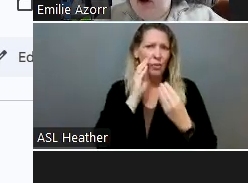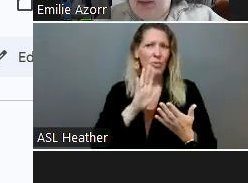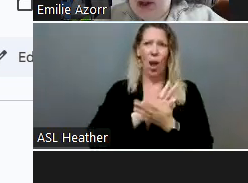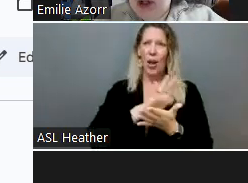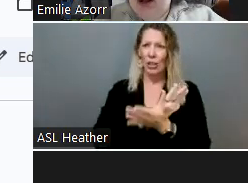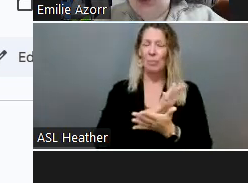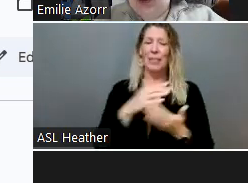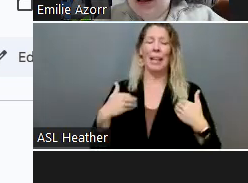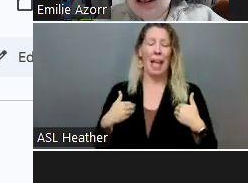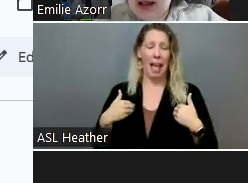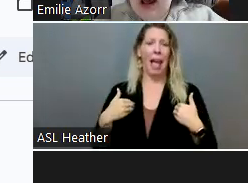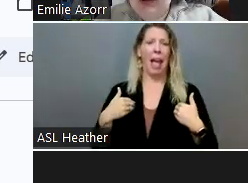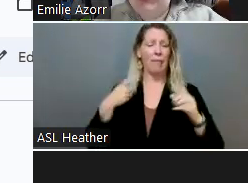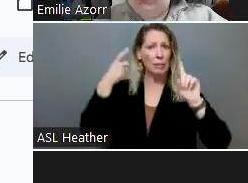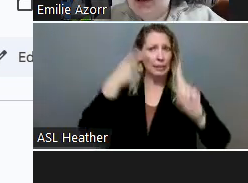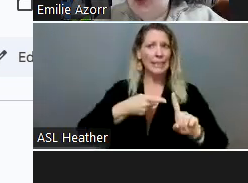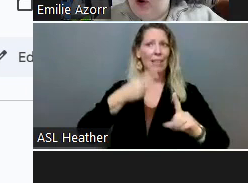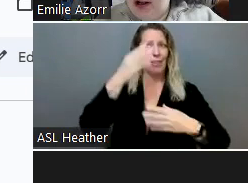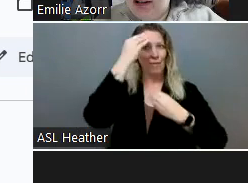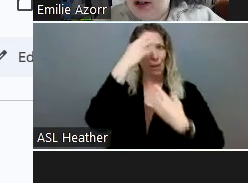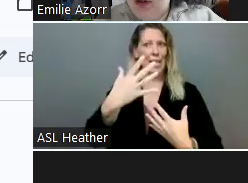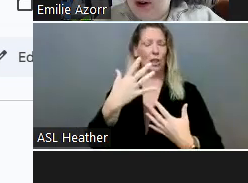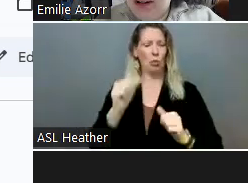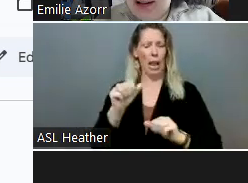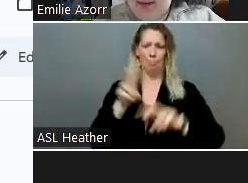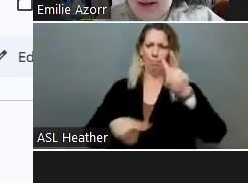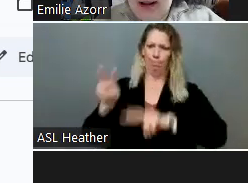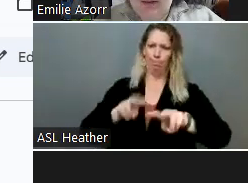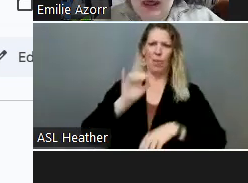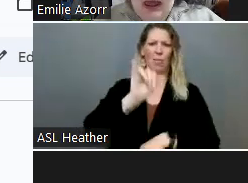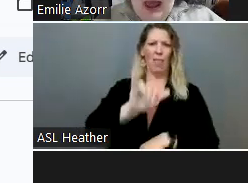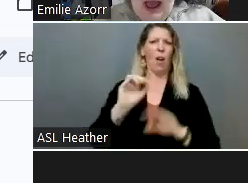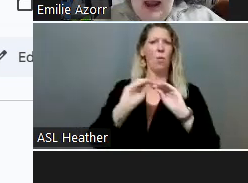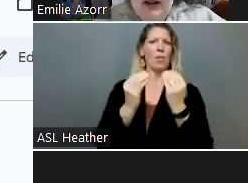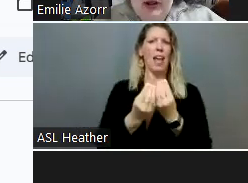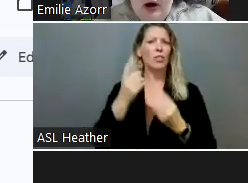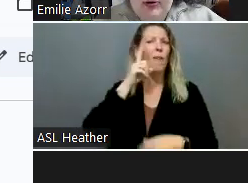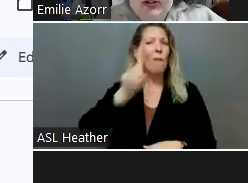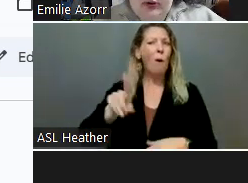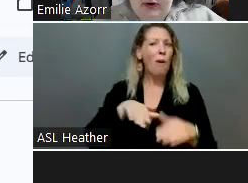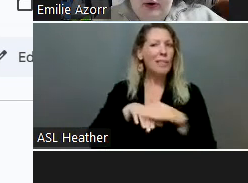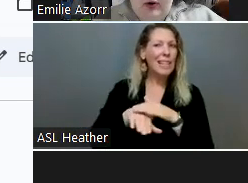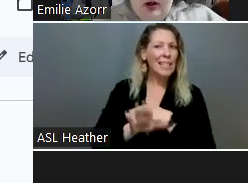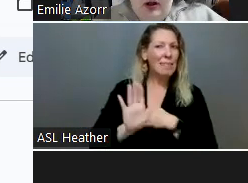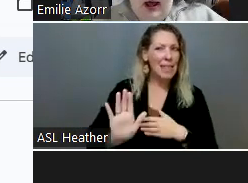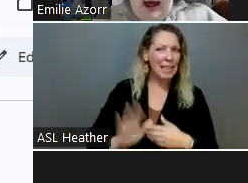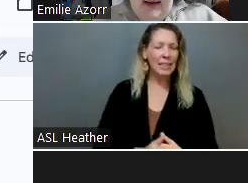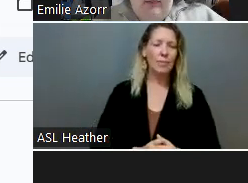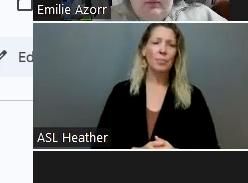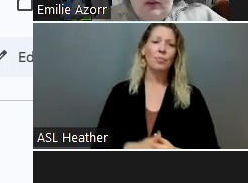specific information to assess your organization for accessibility. And it goes